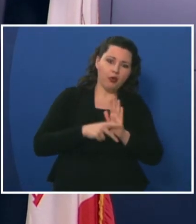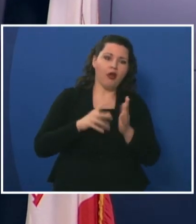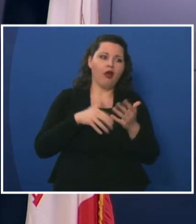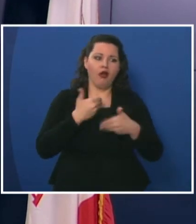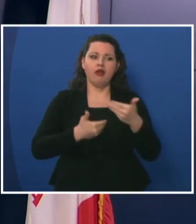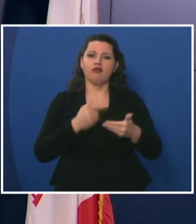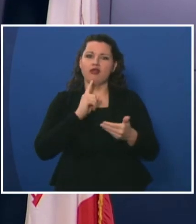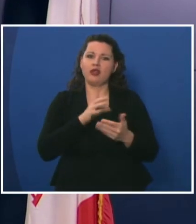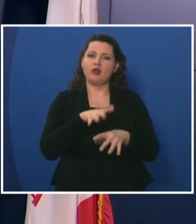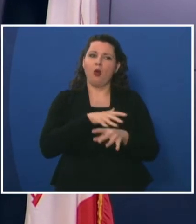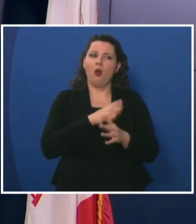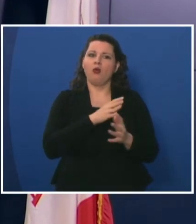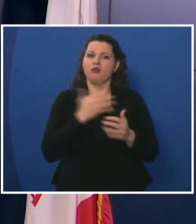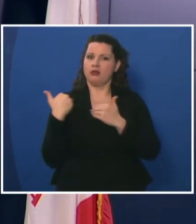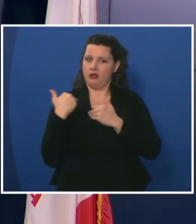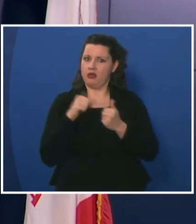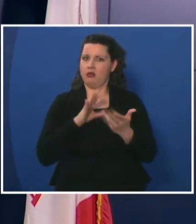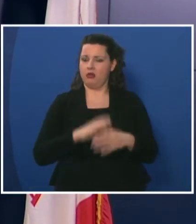responsible manner.